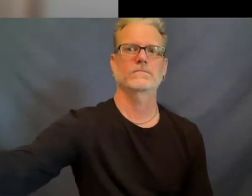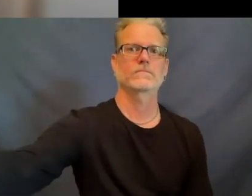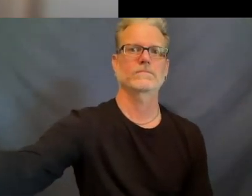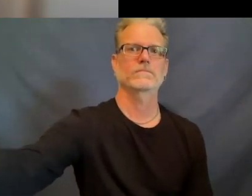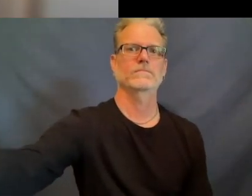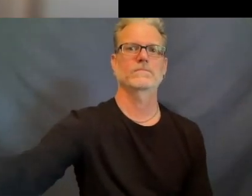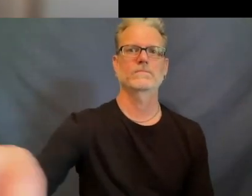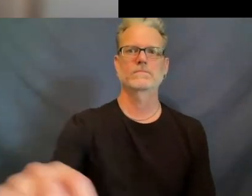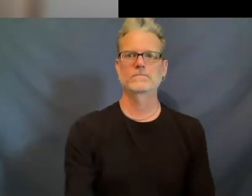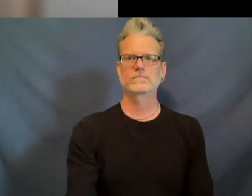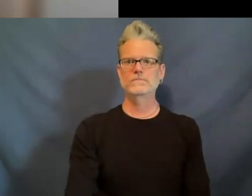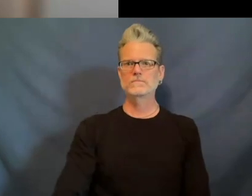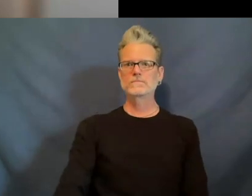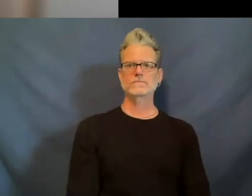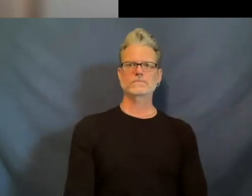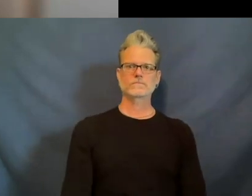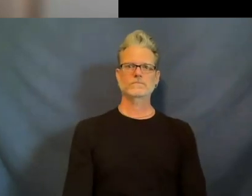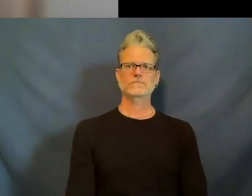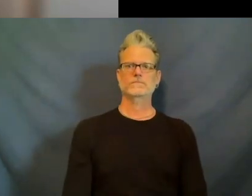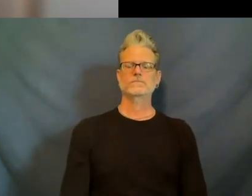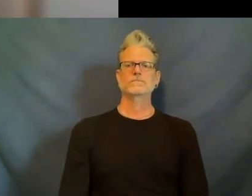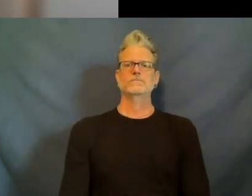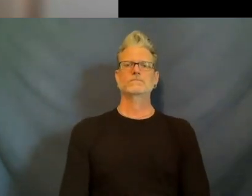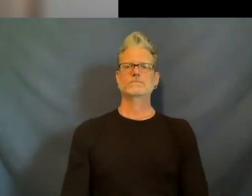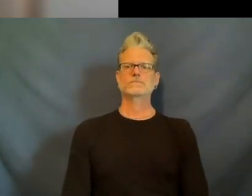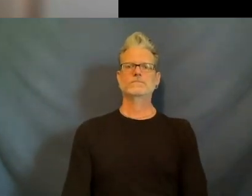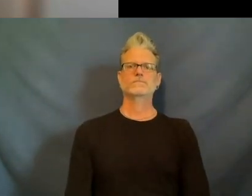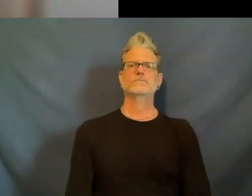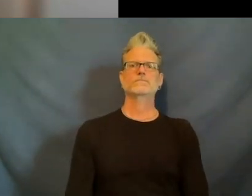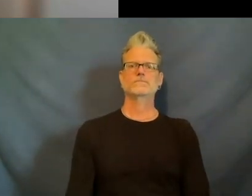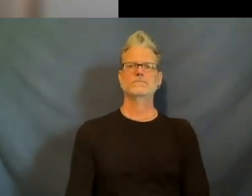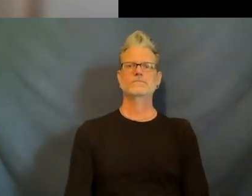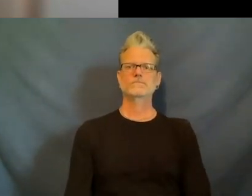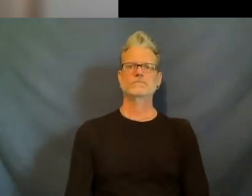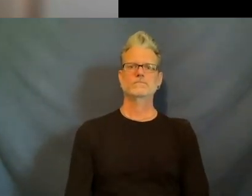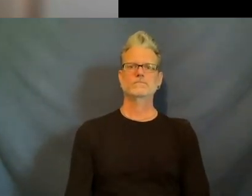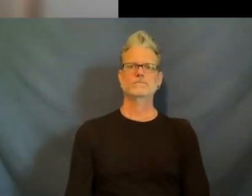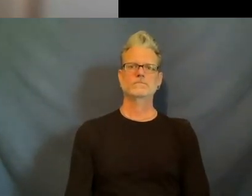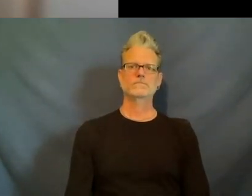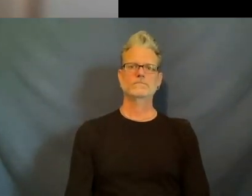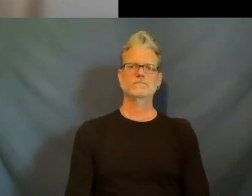project and specifically related to the project that the NEPA is supporting.